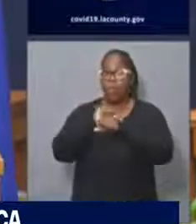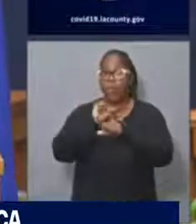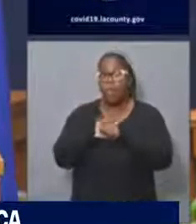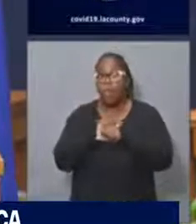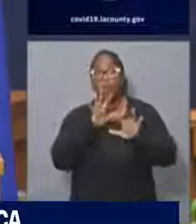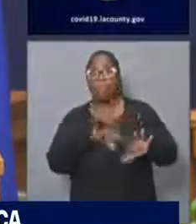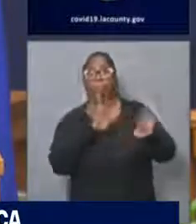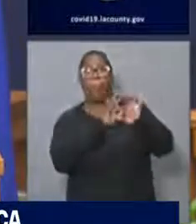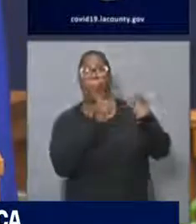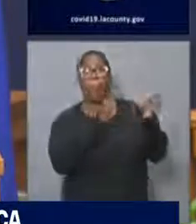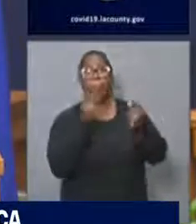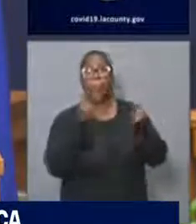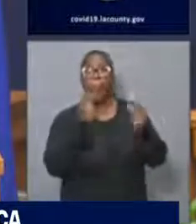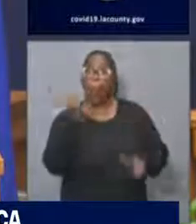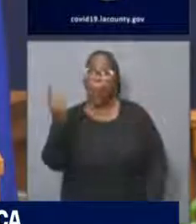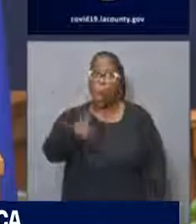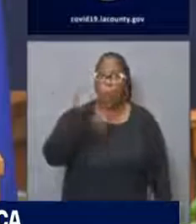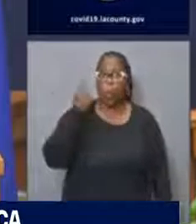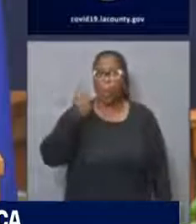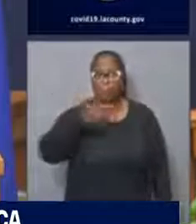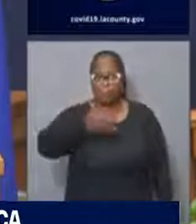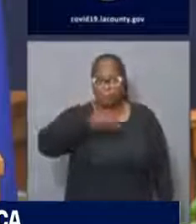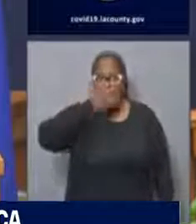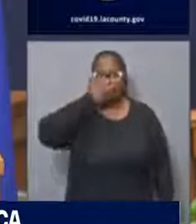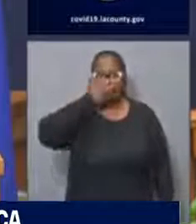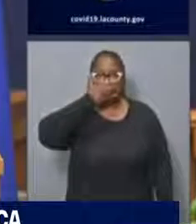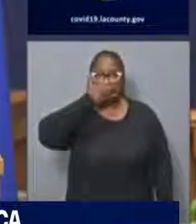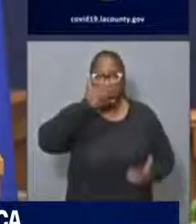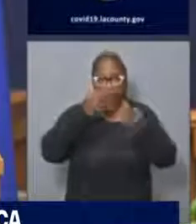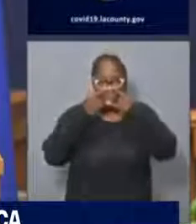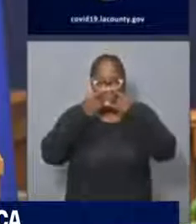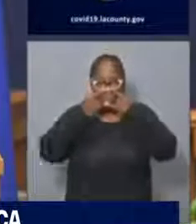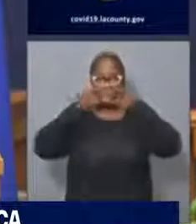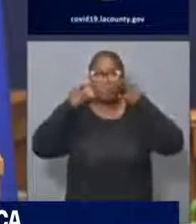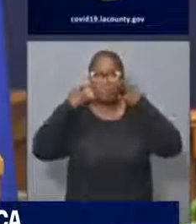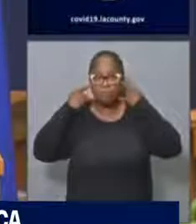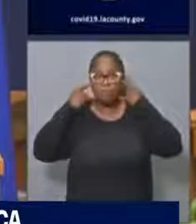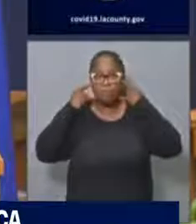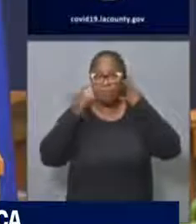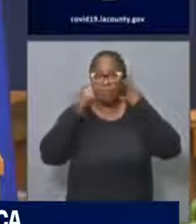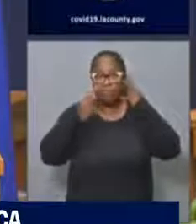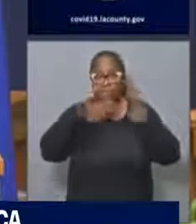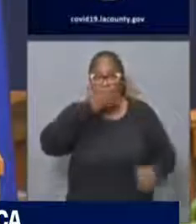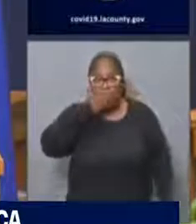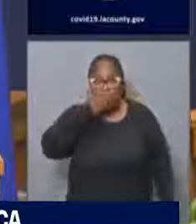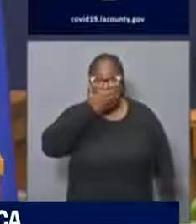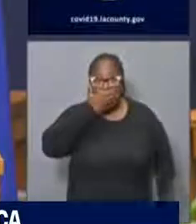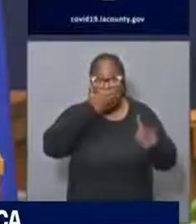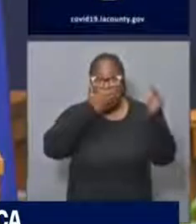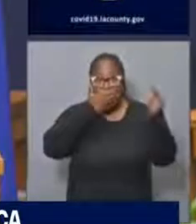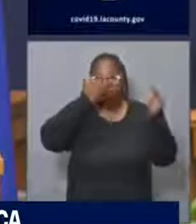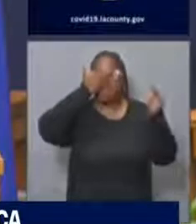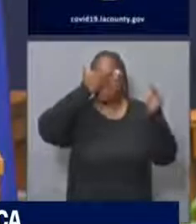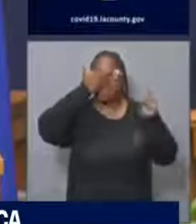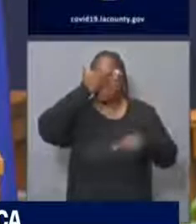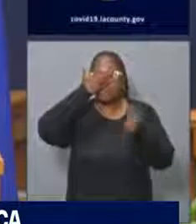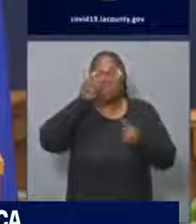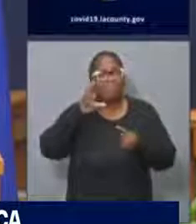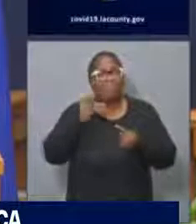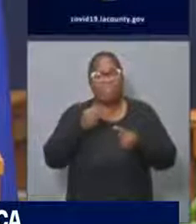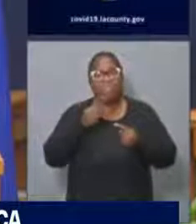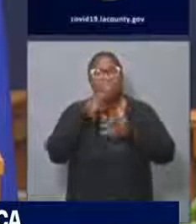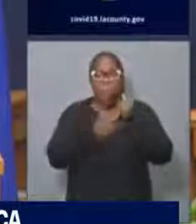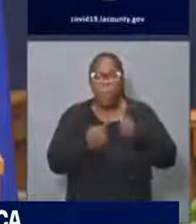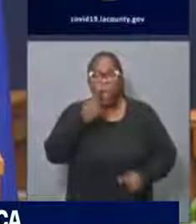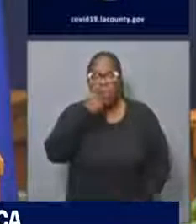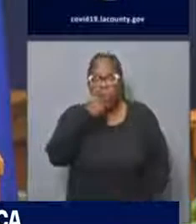important errands, always wear your face covering and wear it correctly. It needs to cover both your mouth and your nose. If you don't wear